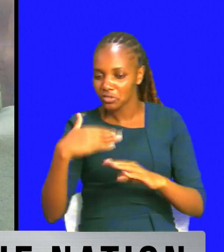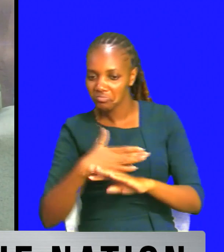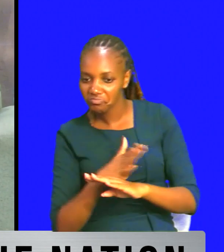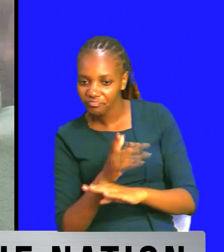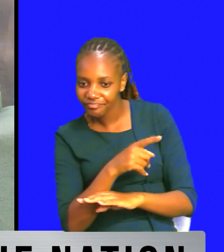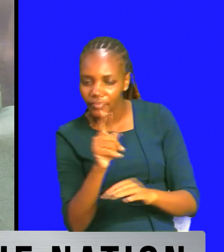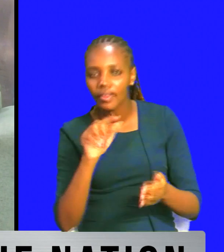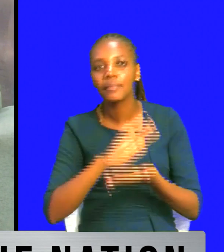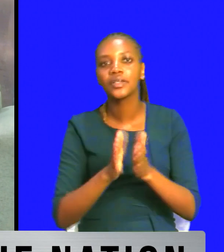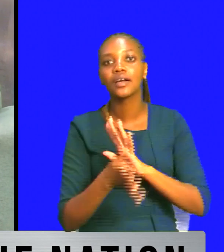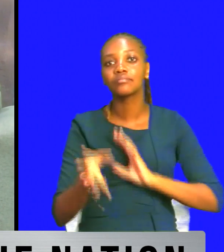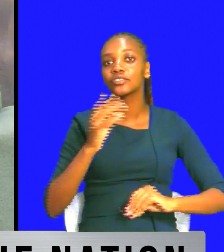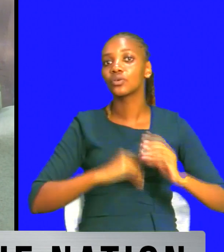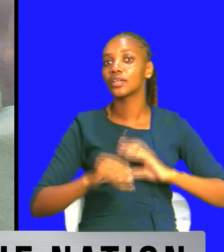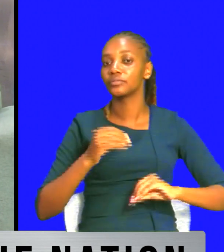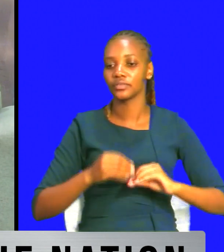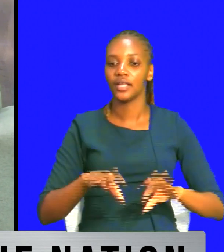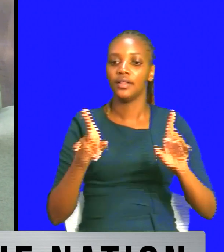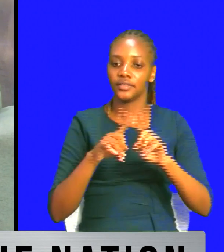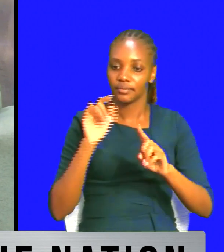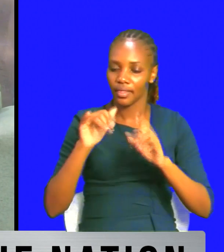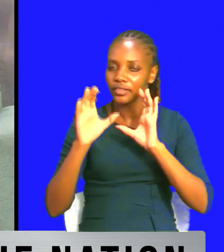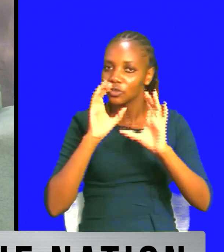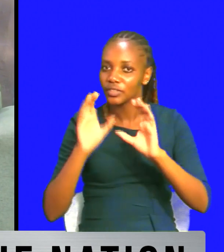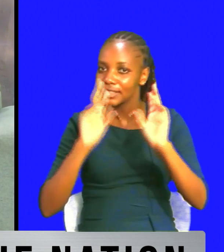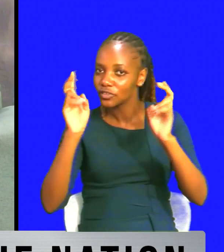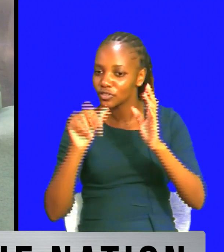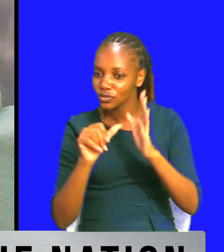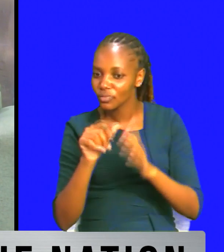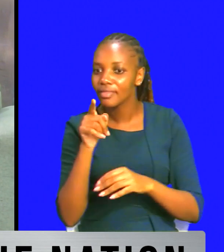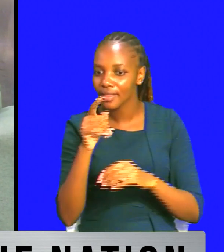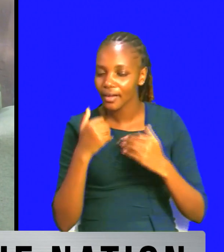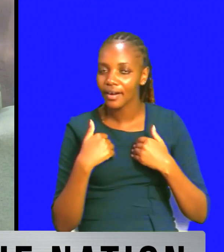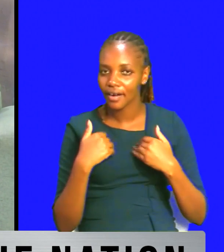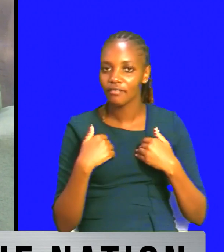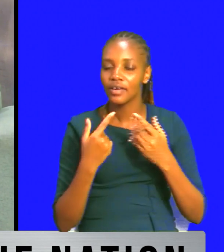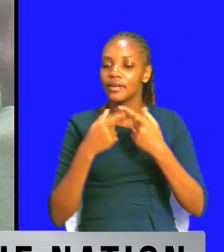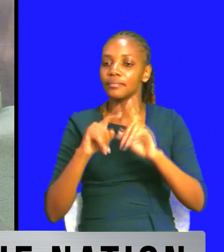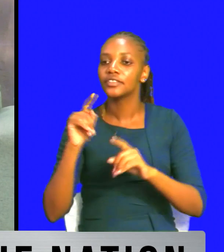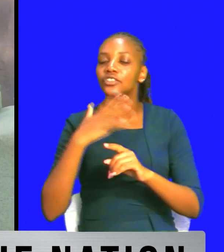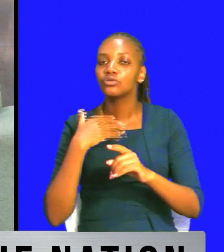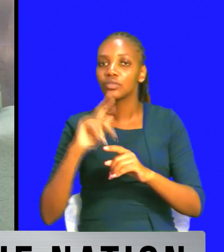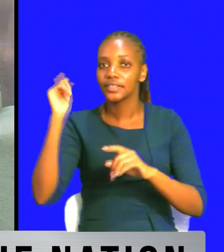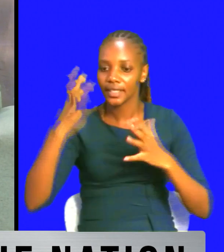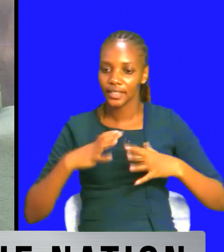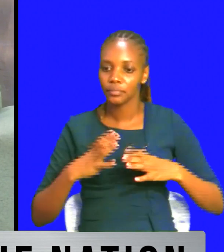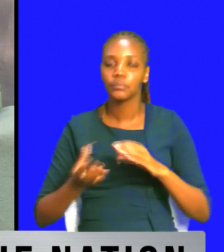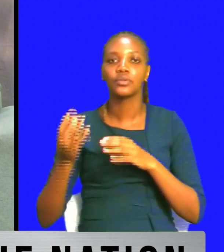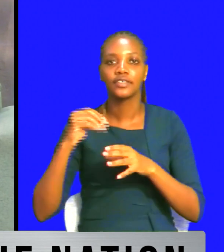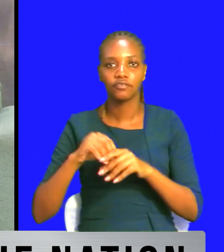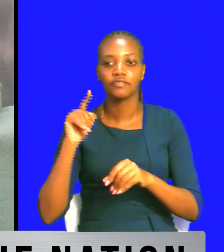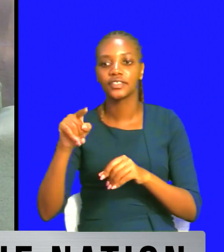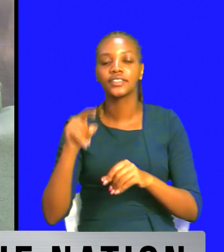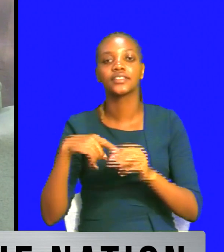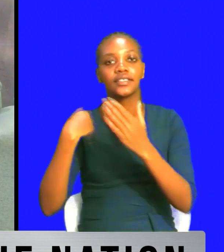really, it's a communication issue again, but then a communication issue where you want to have the Kenyans involved in this discussion.